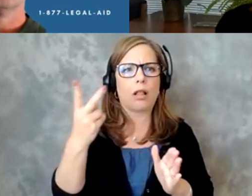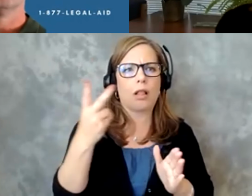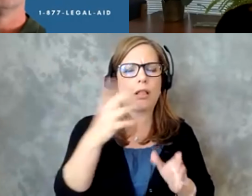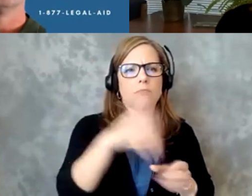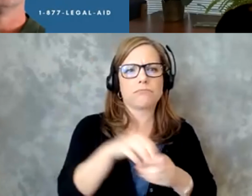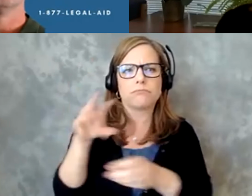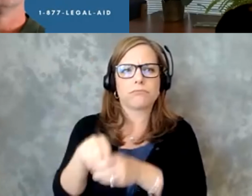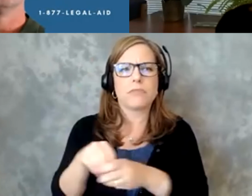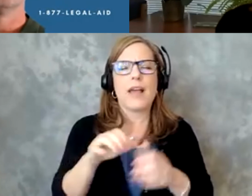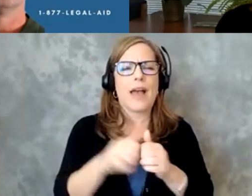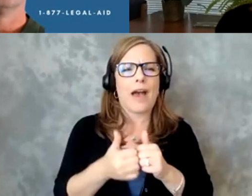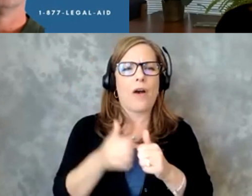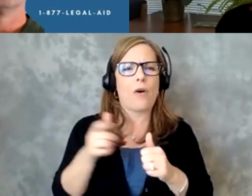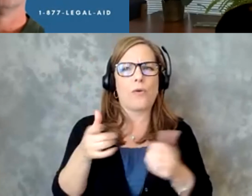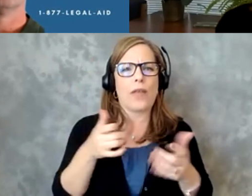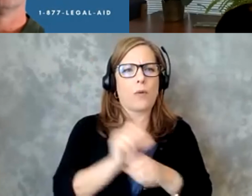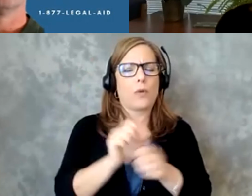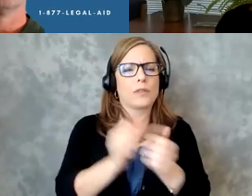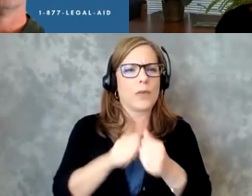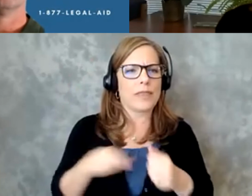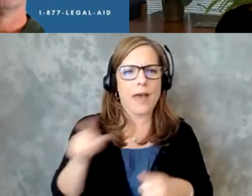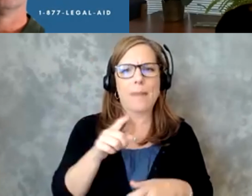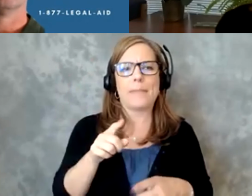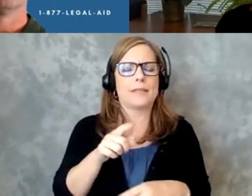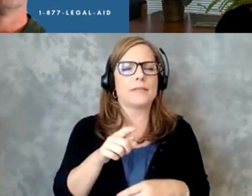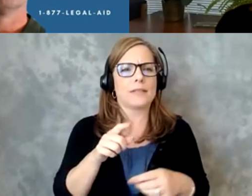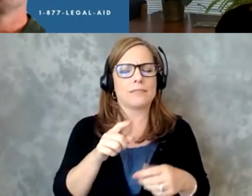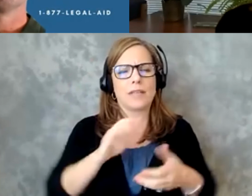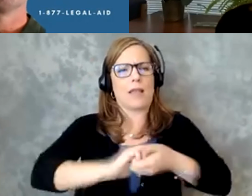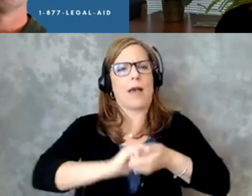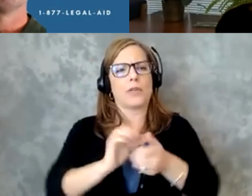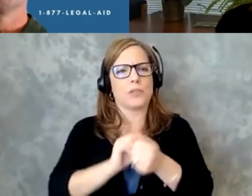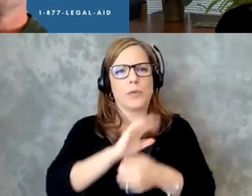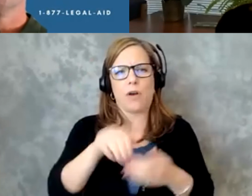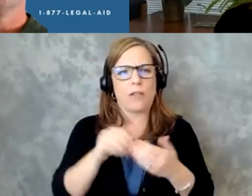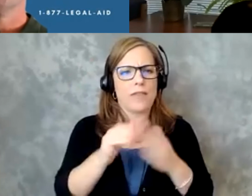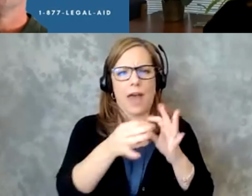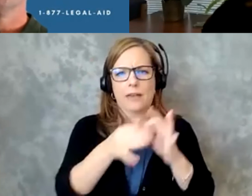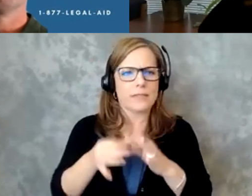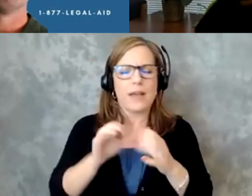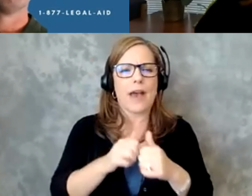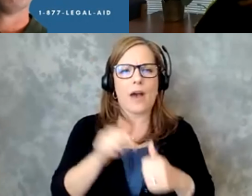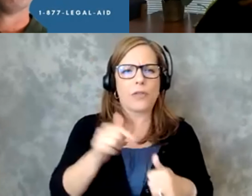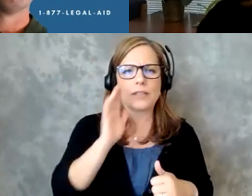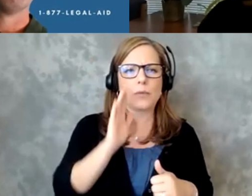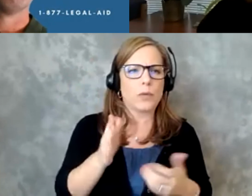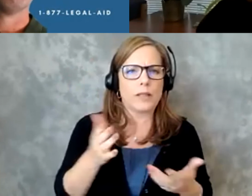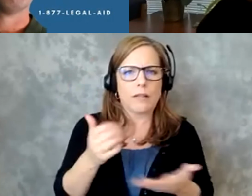collaboration with their Medicare benefits. Any thoughts you have about how those will interact and what will help the member?